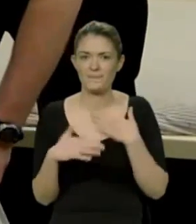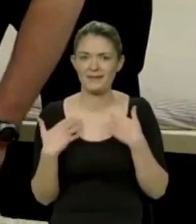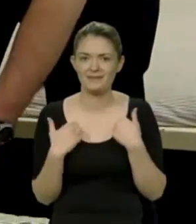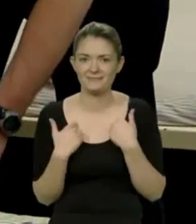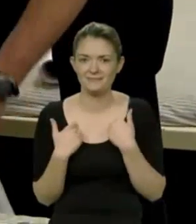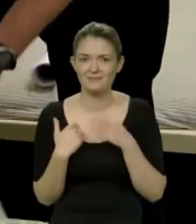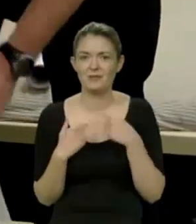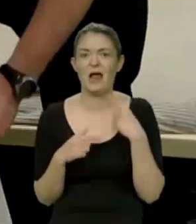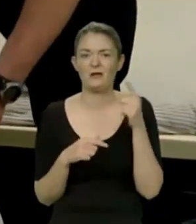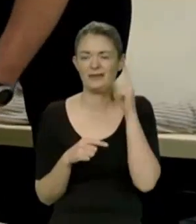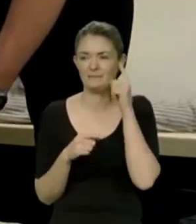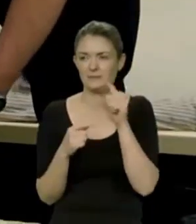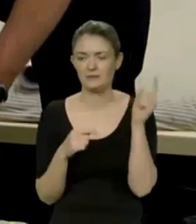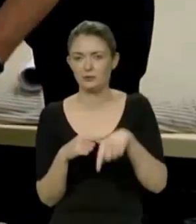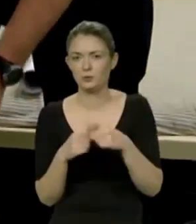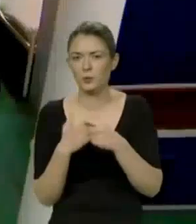I think I came into it a bit too young.